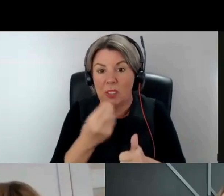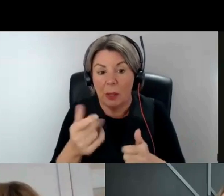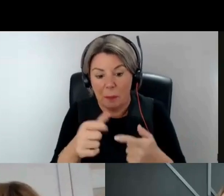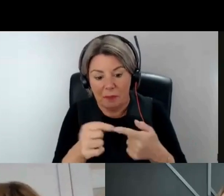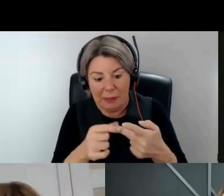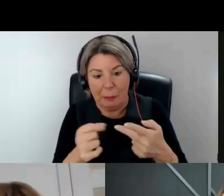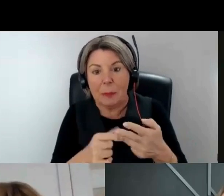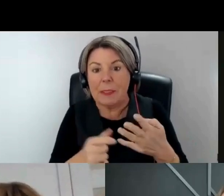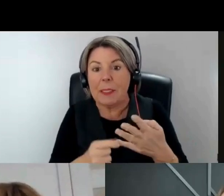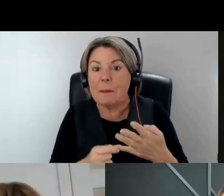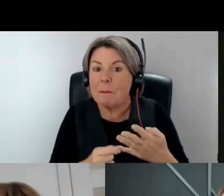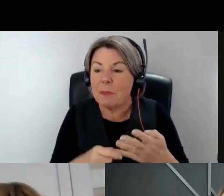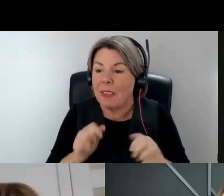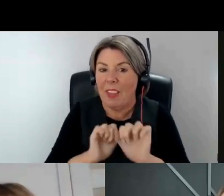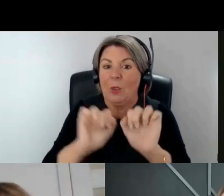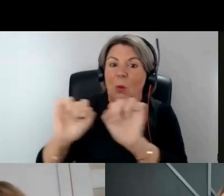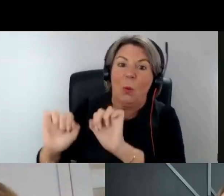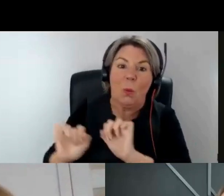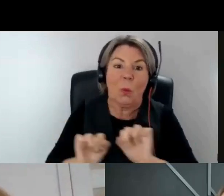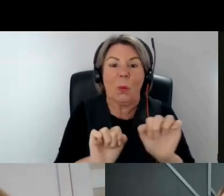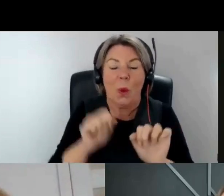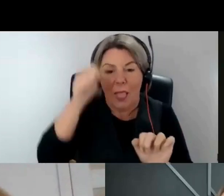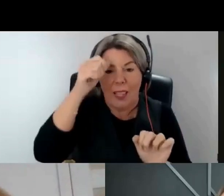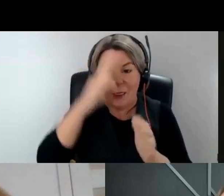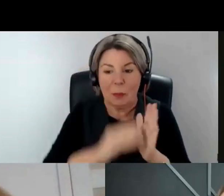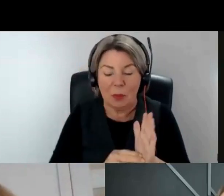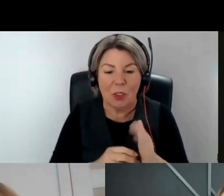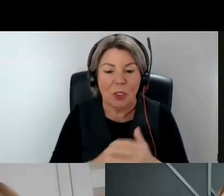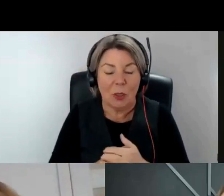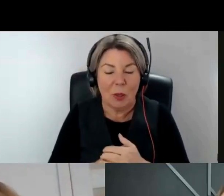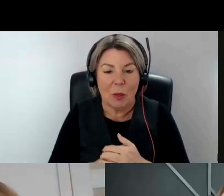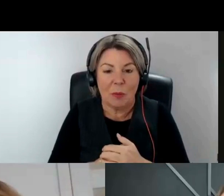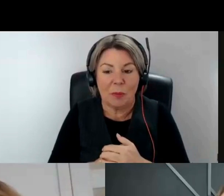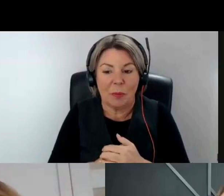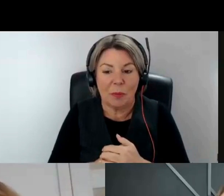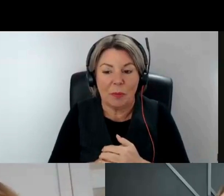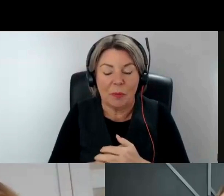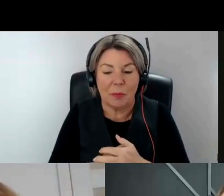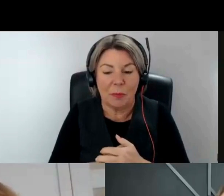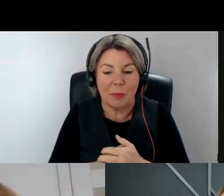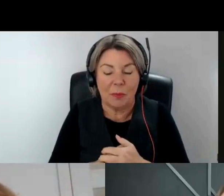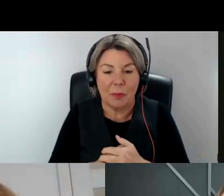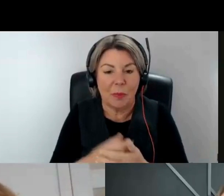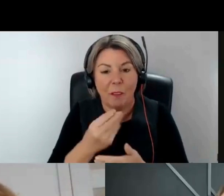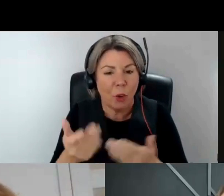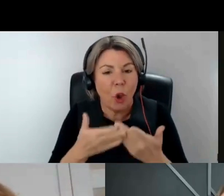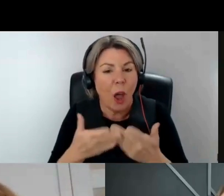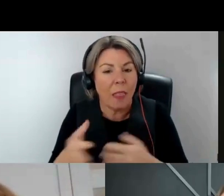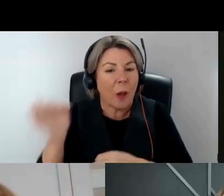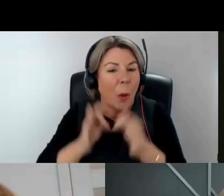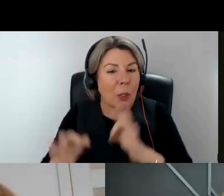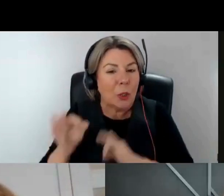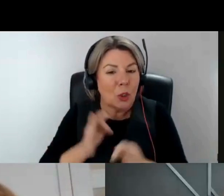symptoms that you're experiencing. So we've got quite a few other questions, and I was just going to